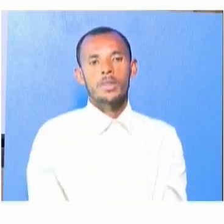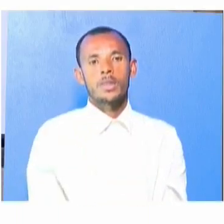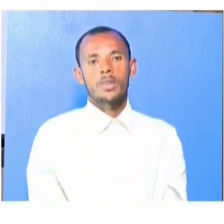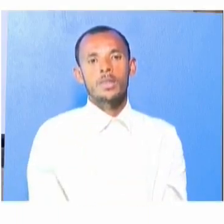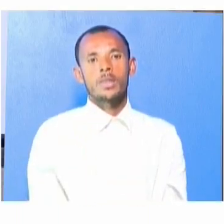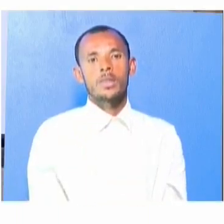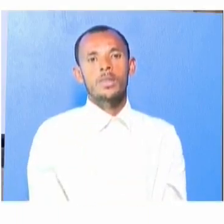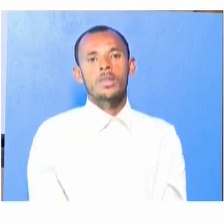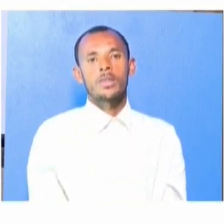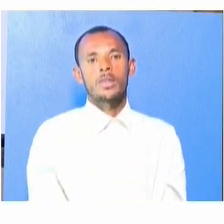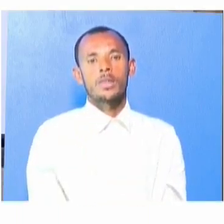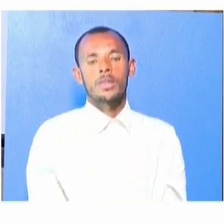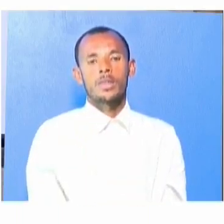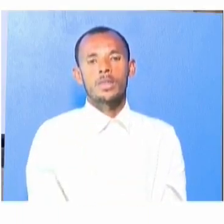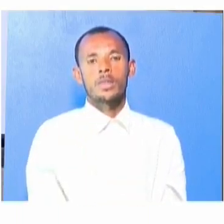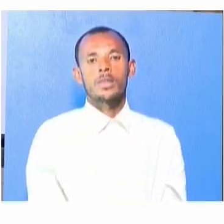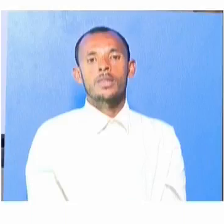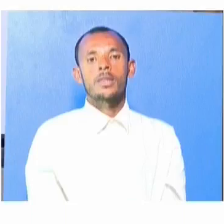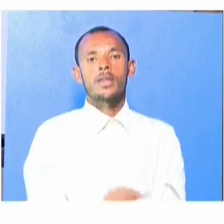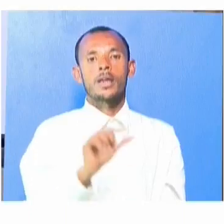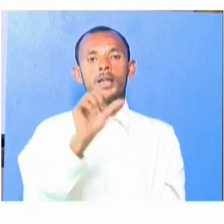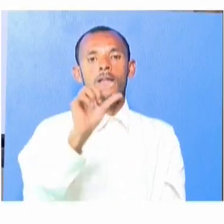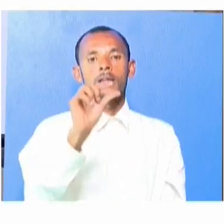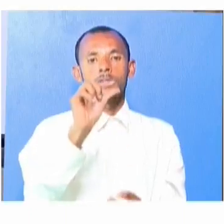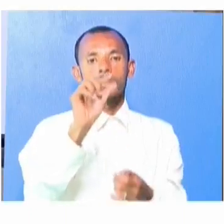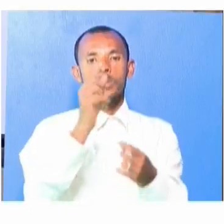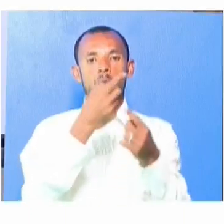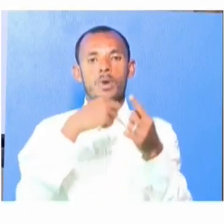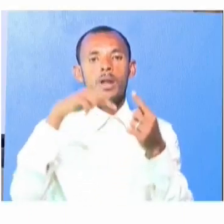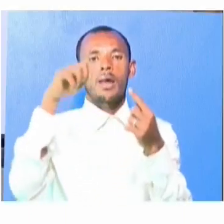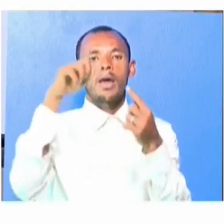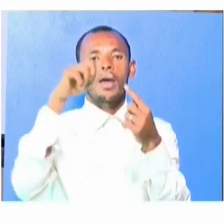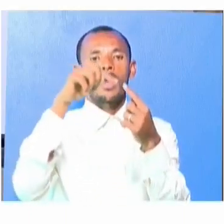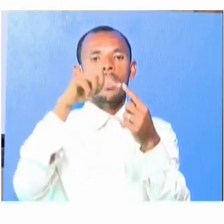Ascending and